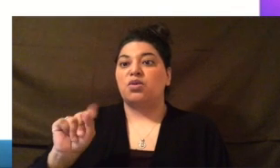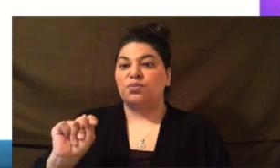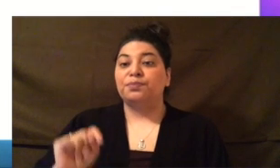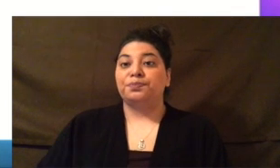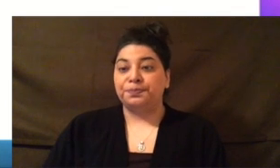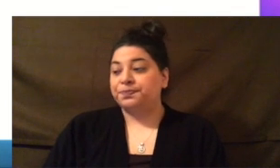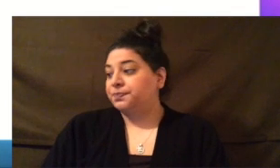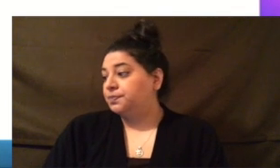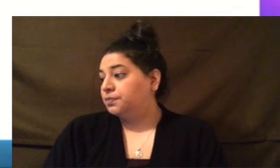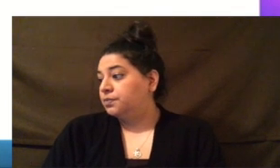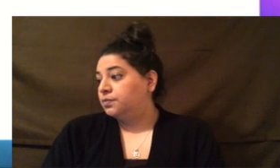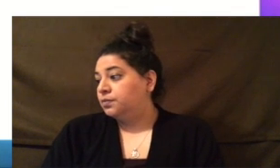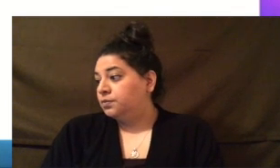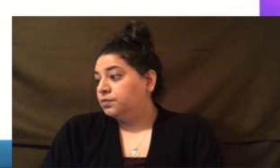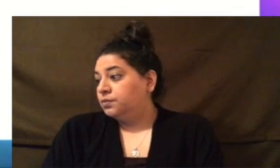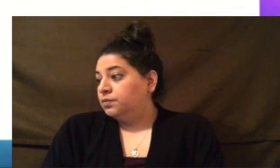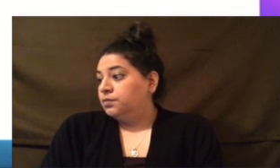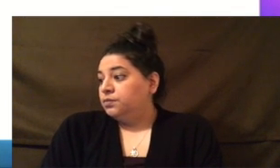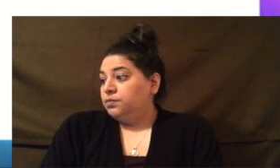plot.